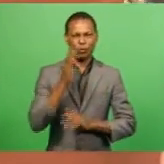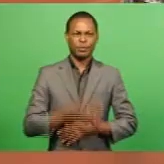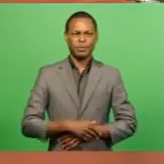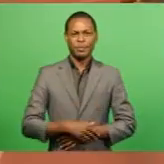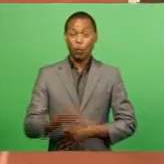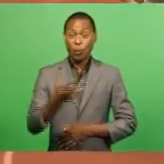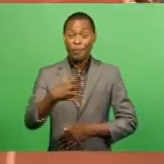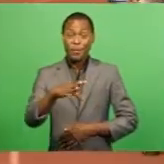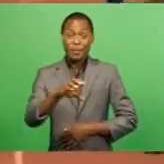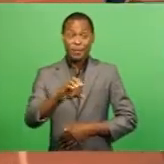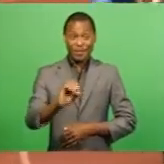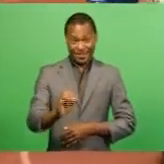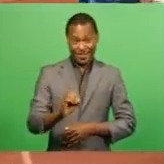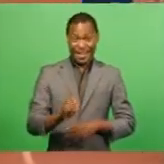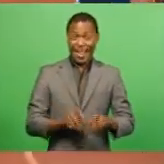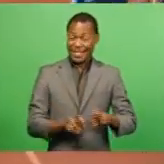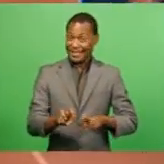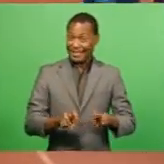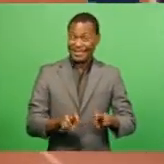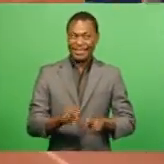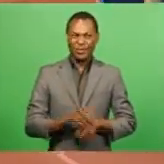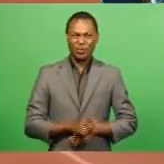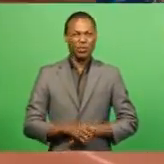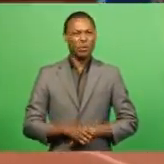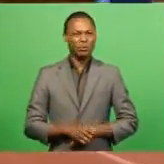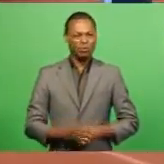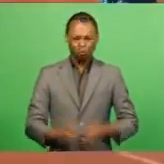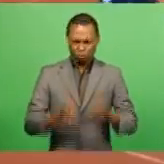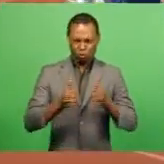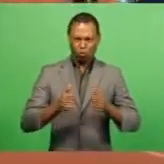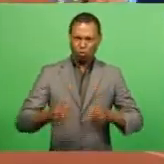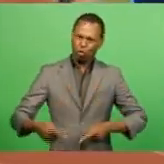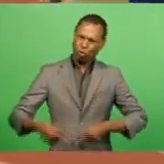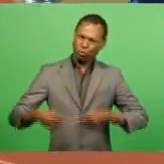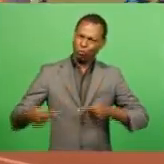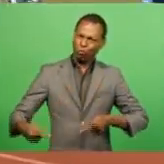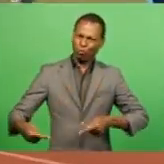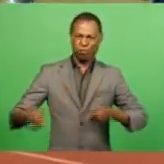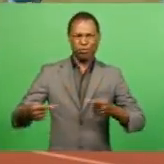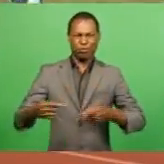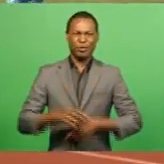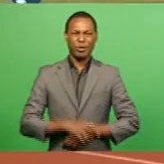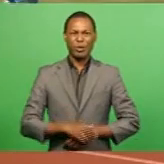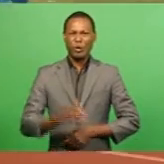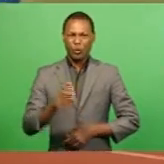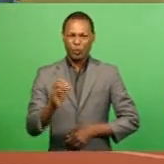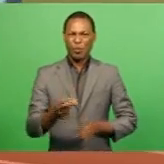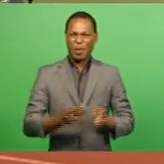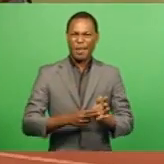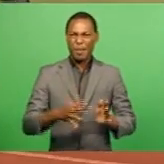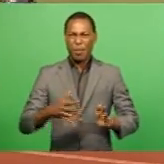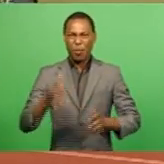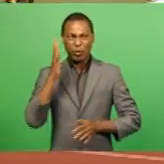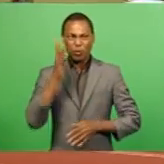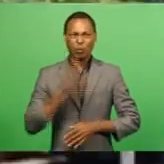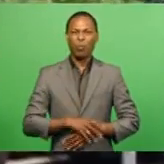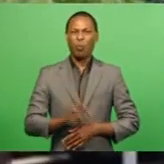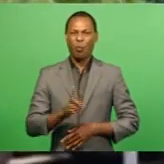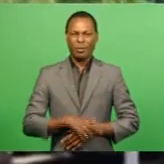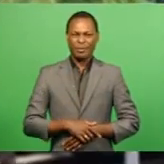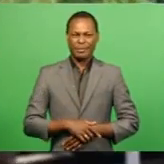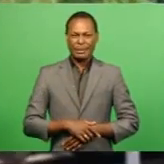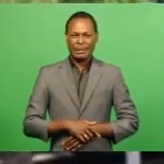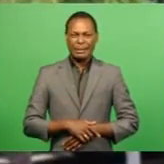of Moira Methodist College brought in some good competition, keeping champions like Natambua on their toe. In